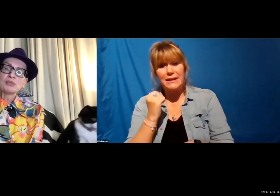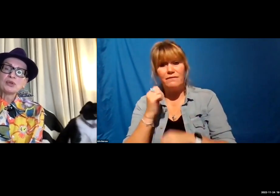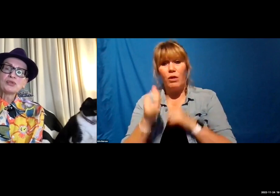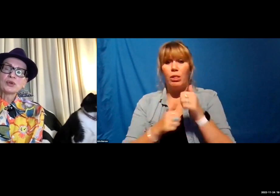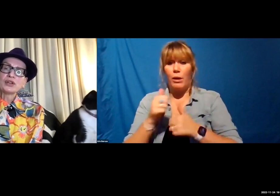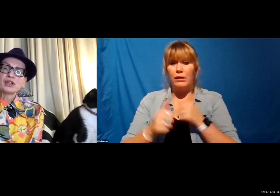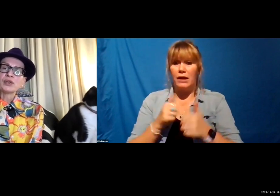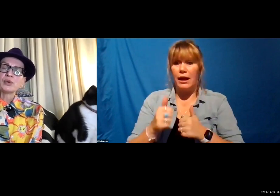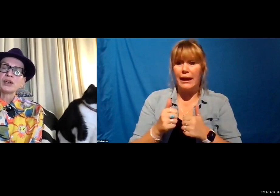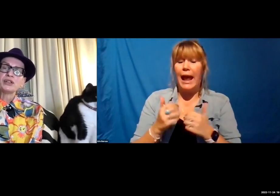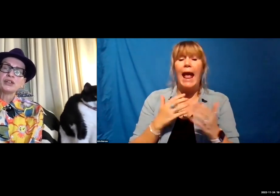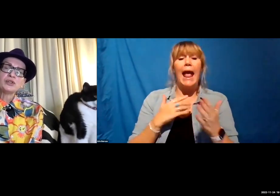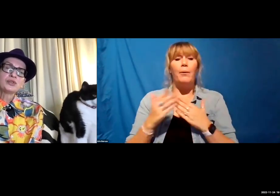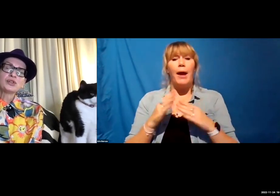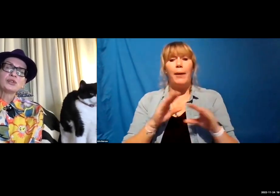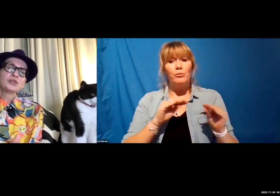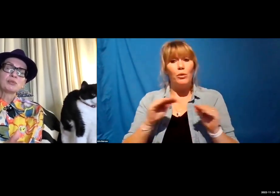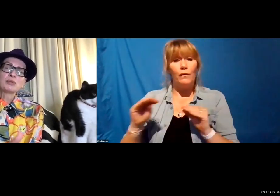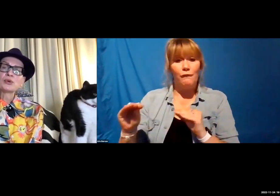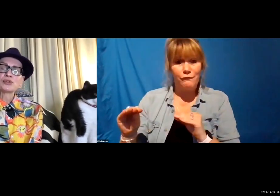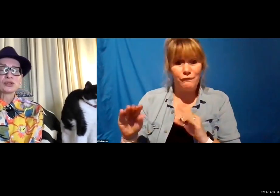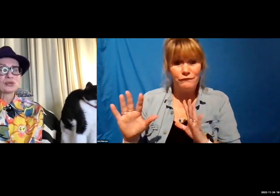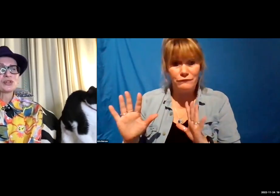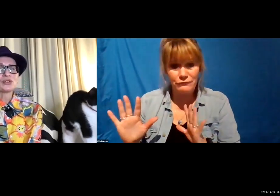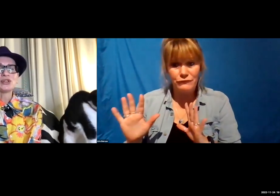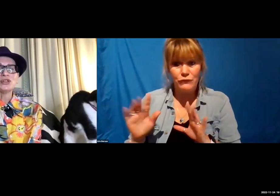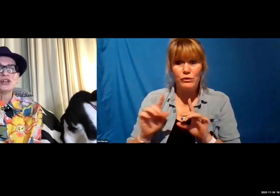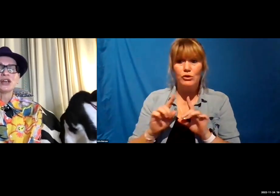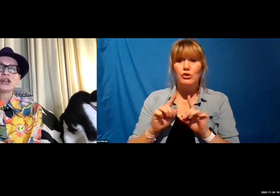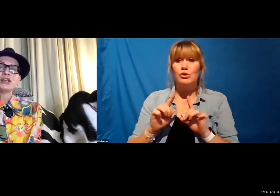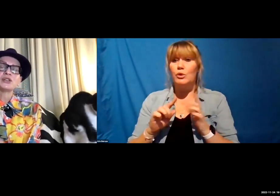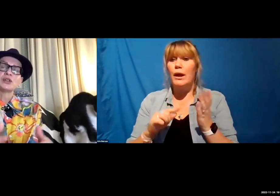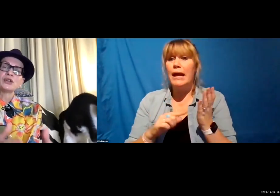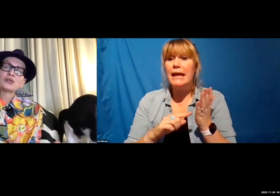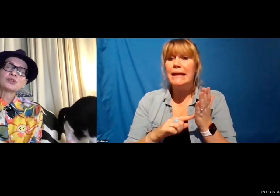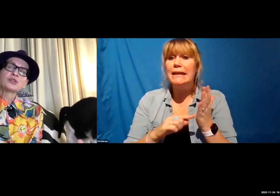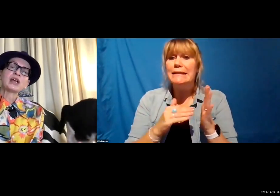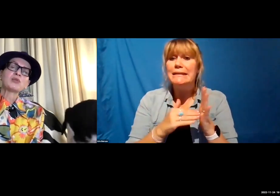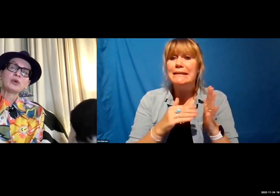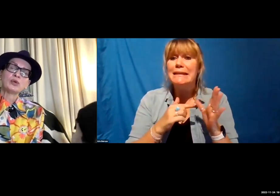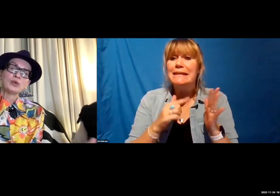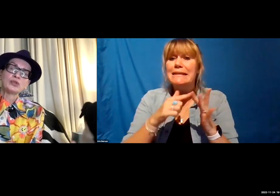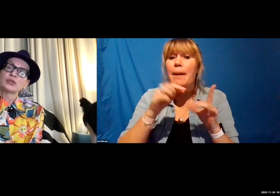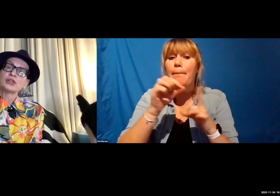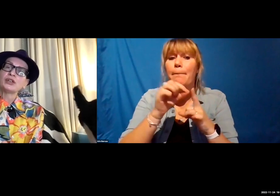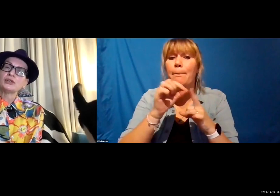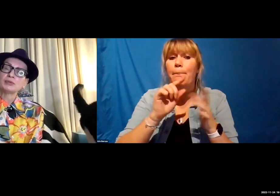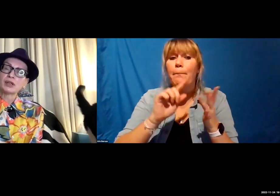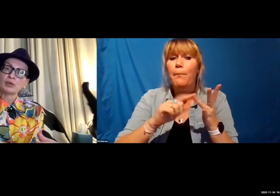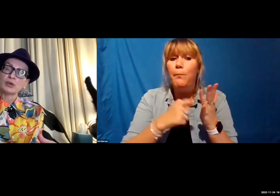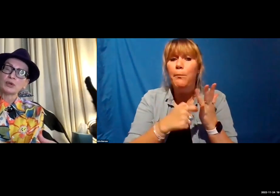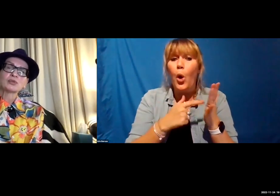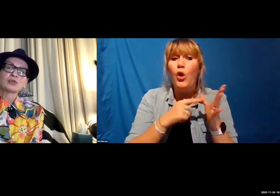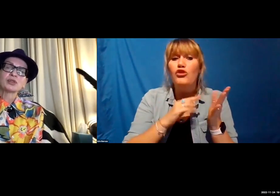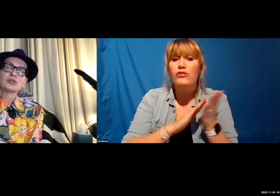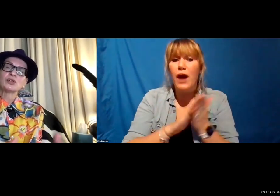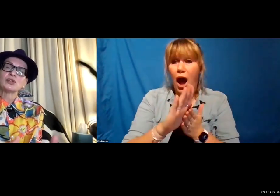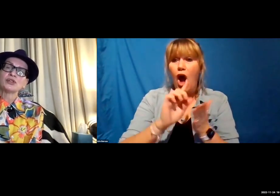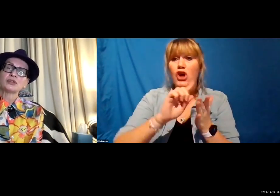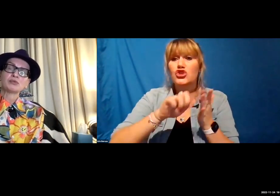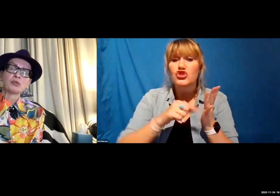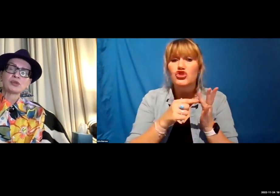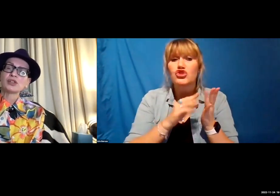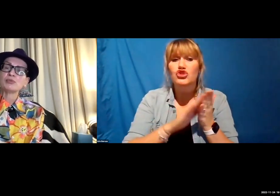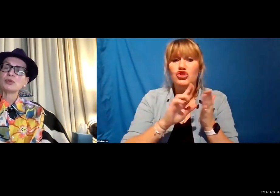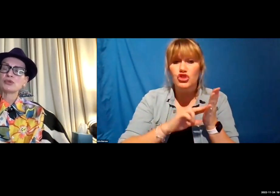I'm going to move on now and introduce Tzipporah Johnston. And then after that, we'll all join in and we'll ask some